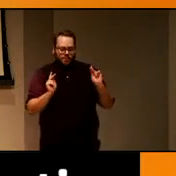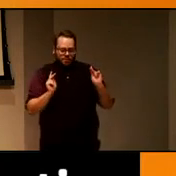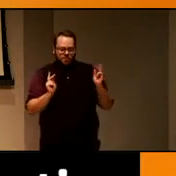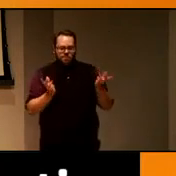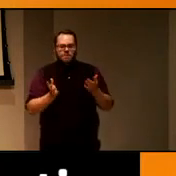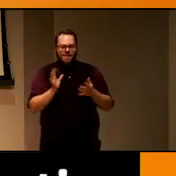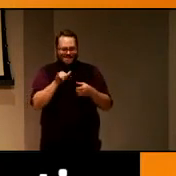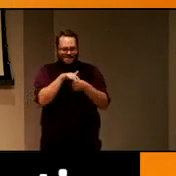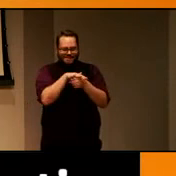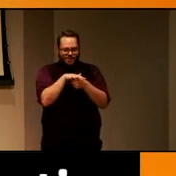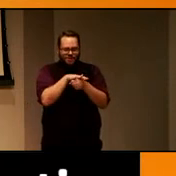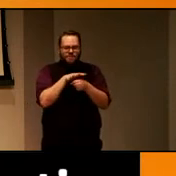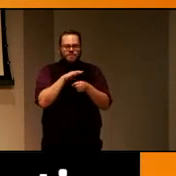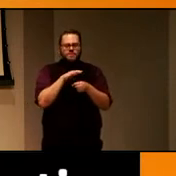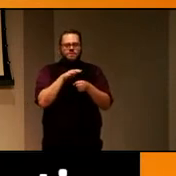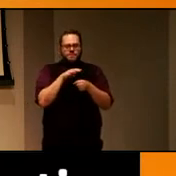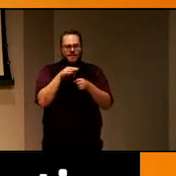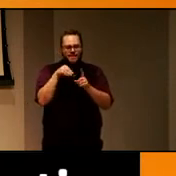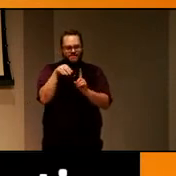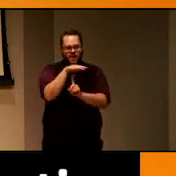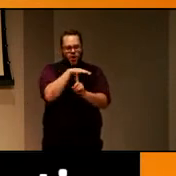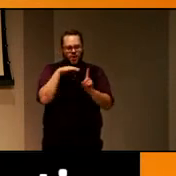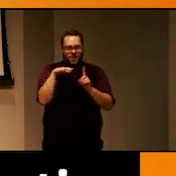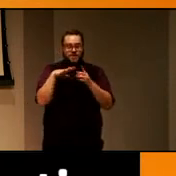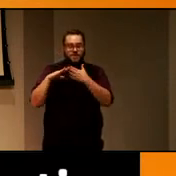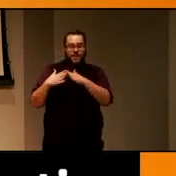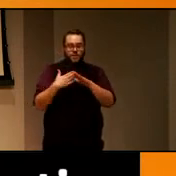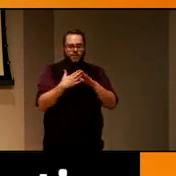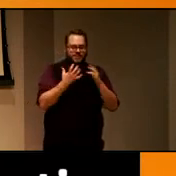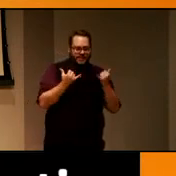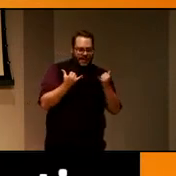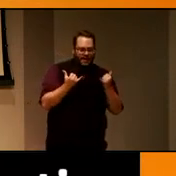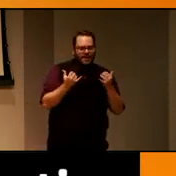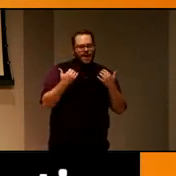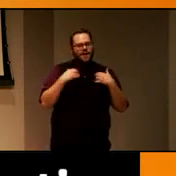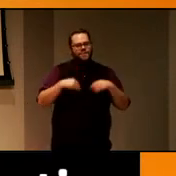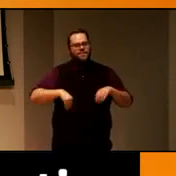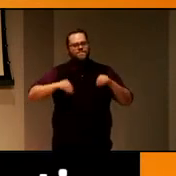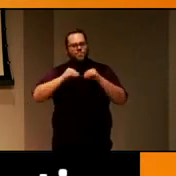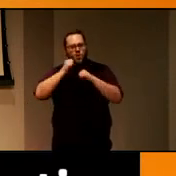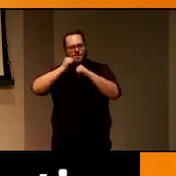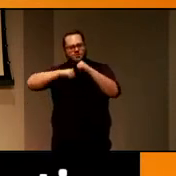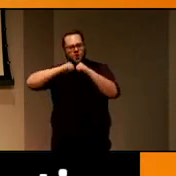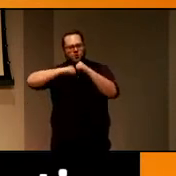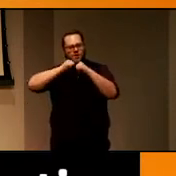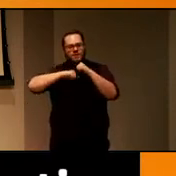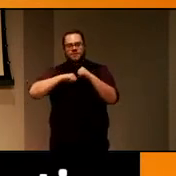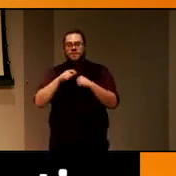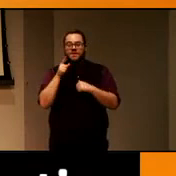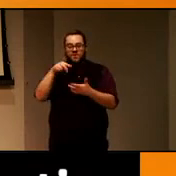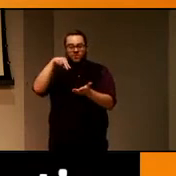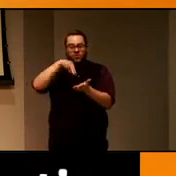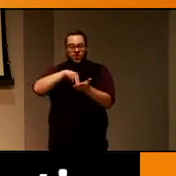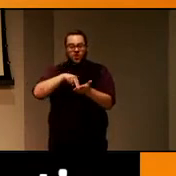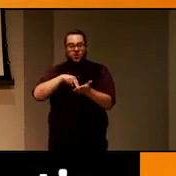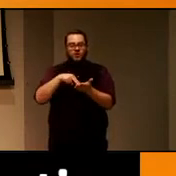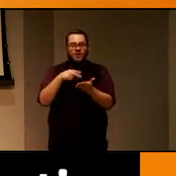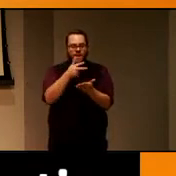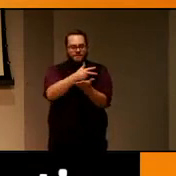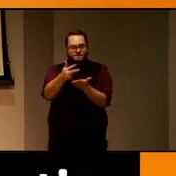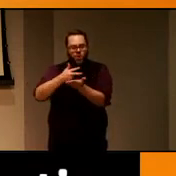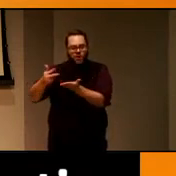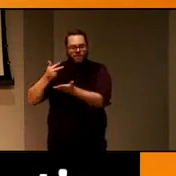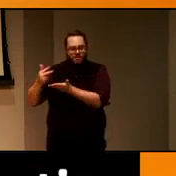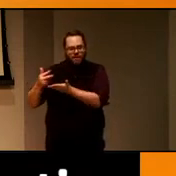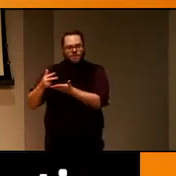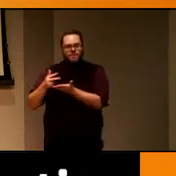have caused the environments where those neighborhoods, even today, have more concrete. And anyone who knows who stood in a parking lot or a park